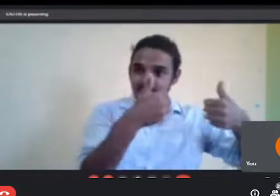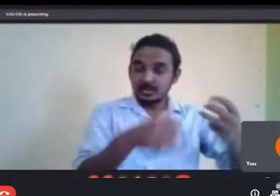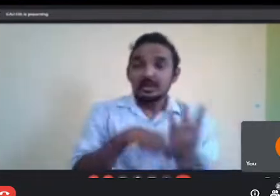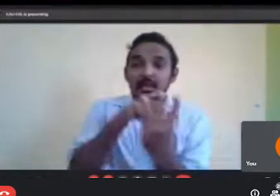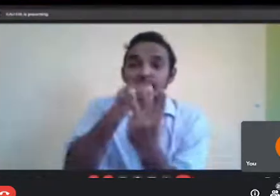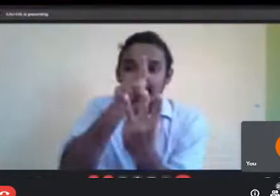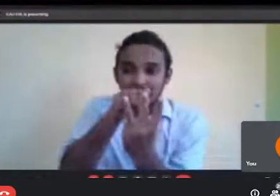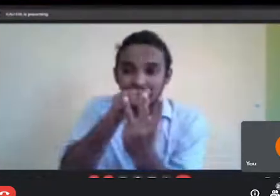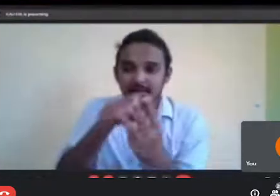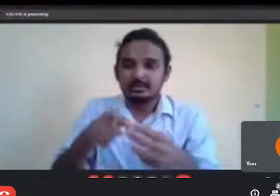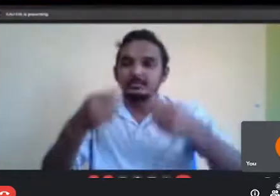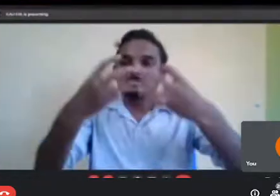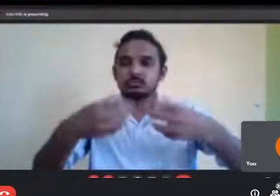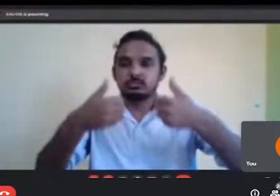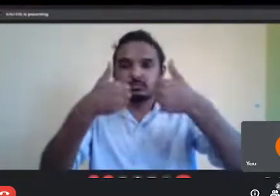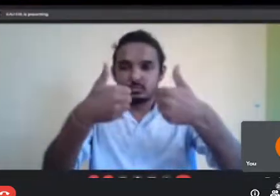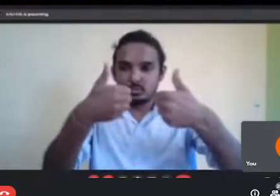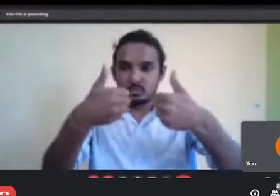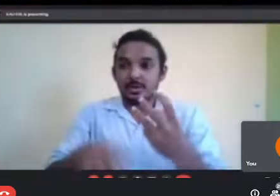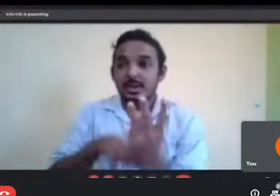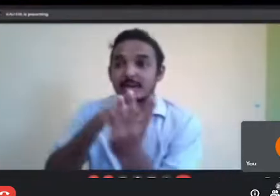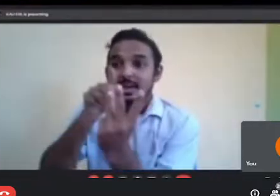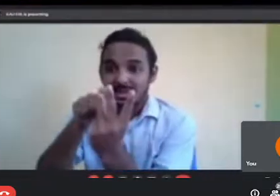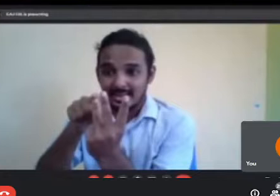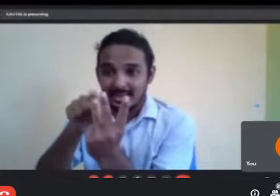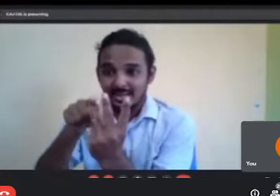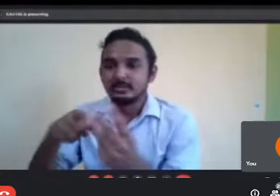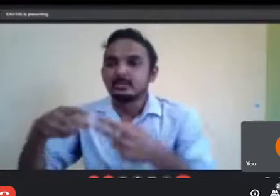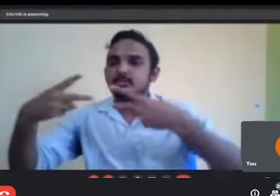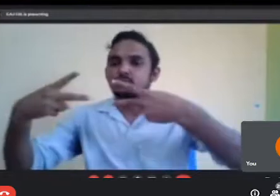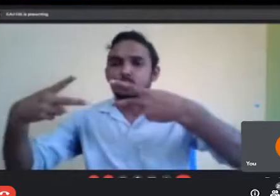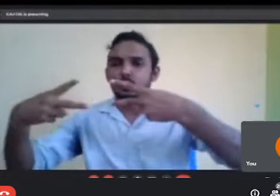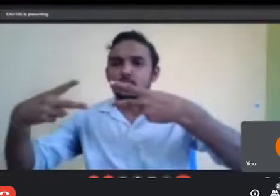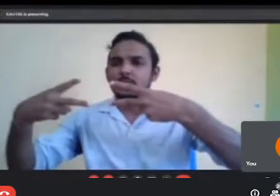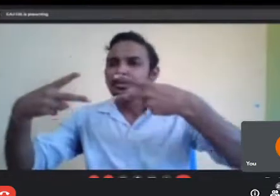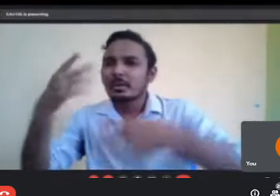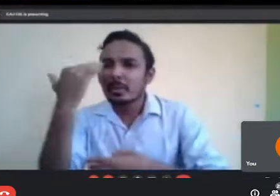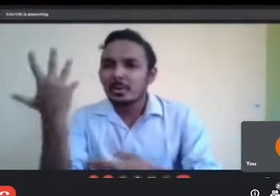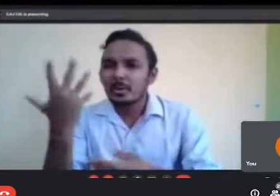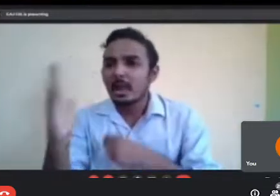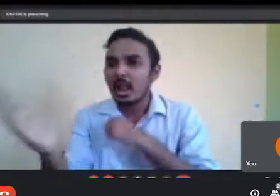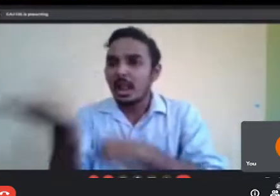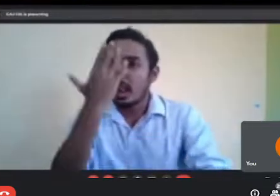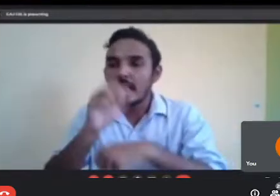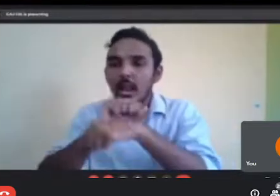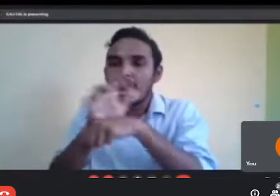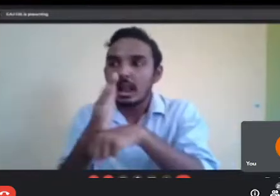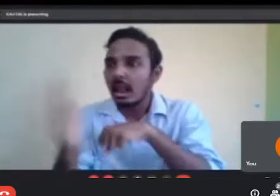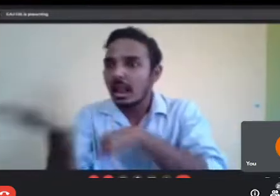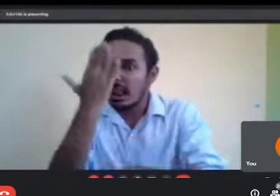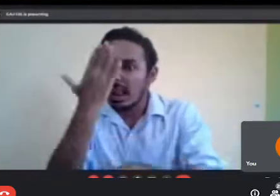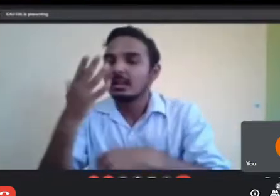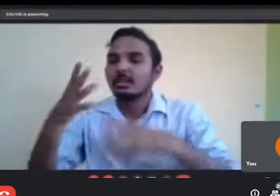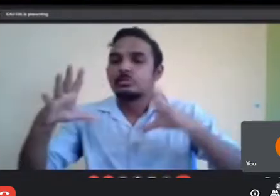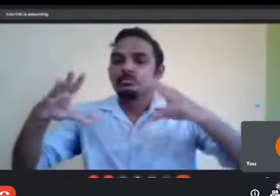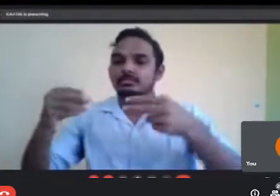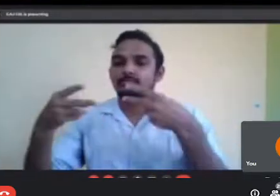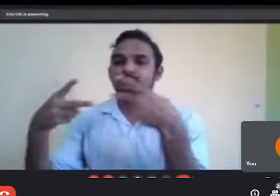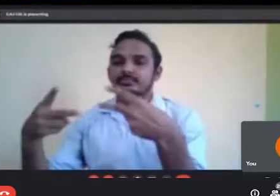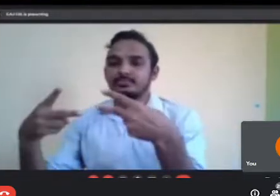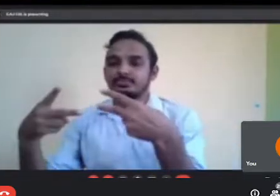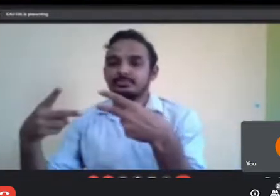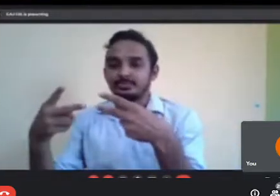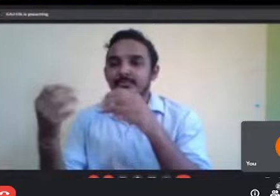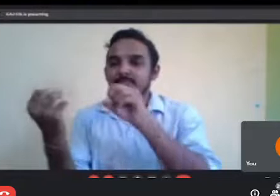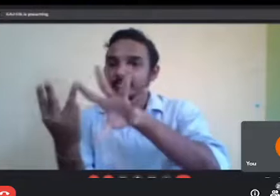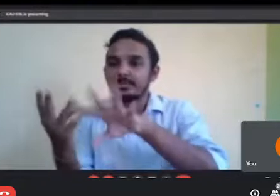And we would have 6 reading activities and 6 writing activities. Same in the first post-test, but in the second